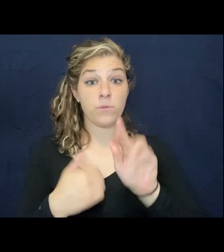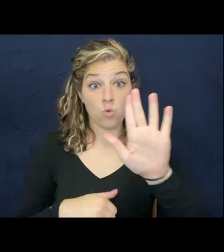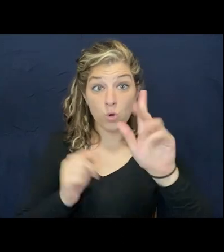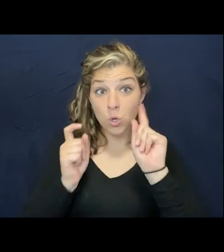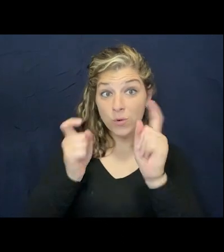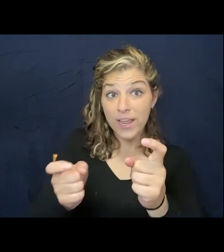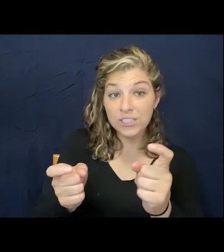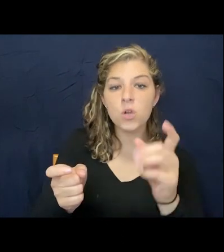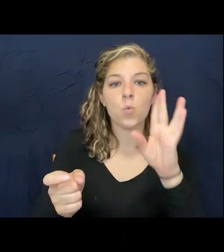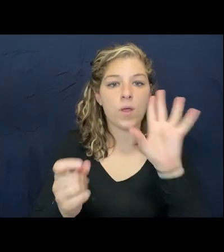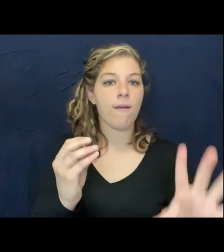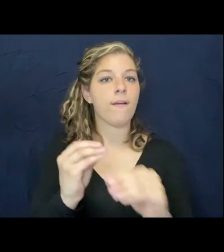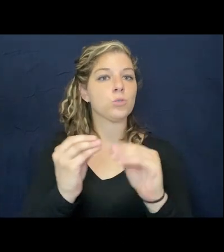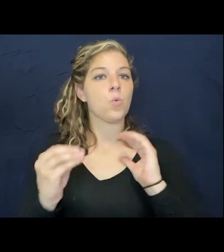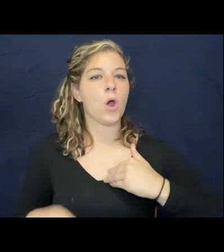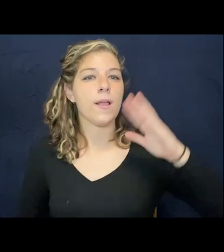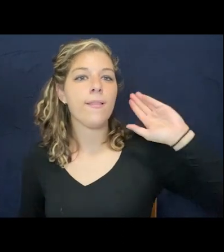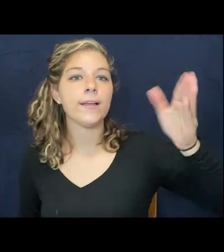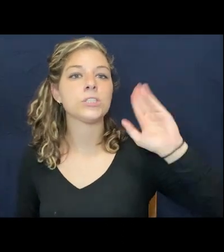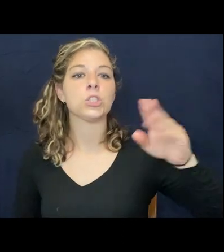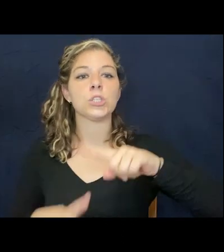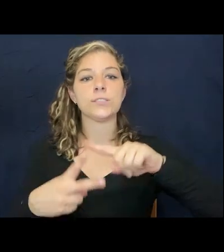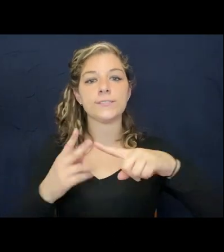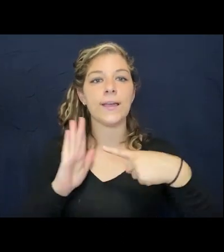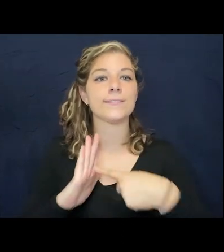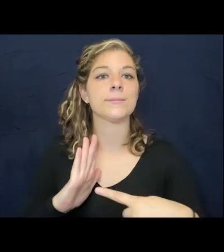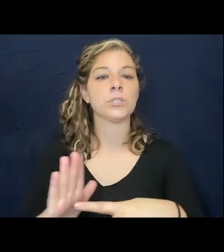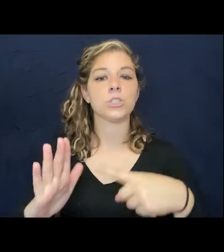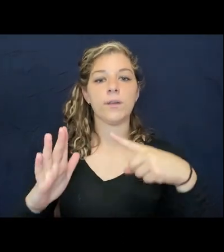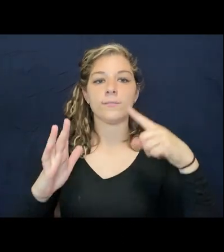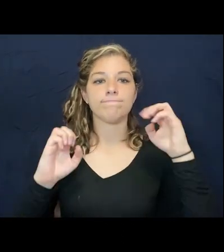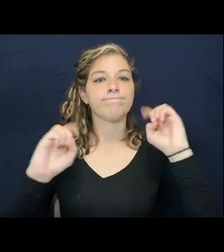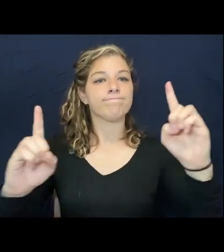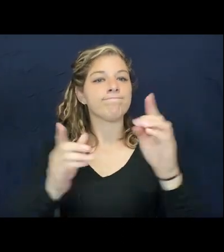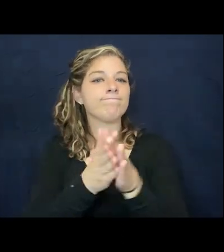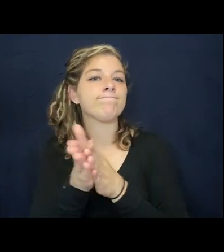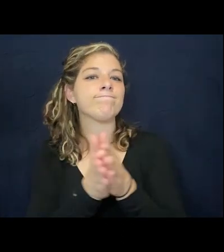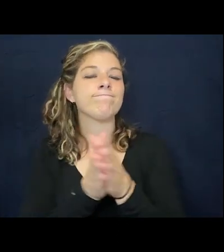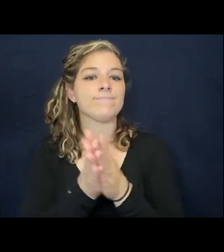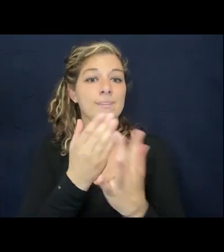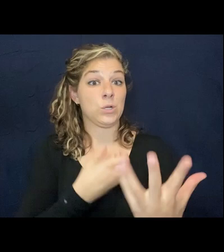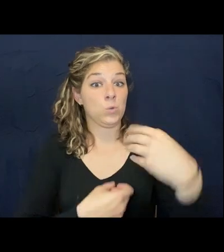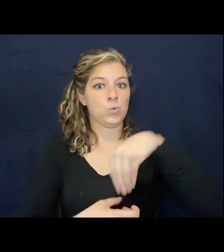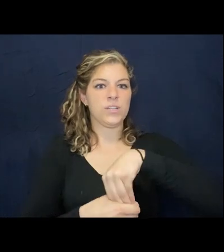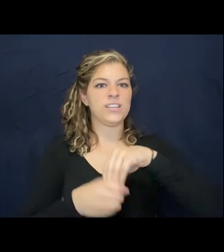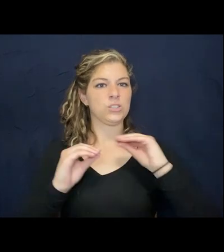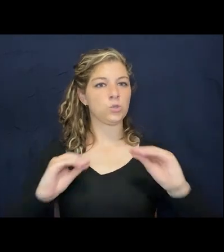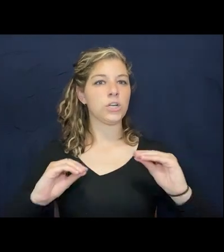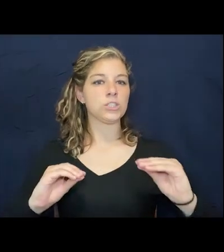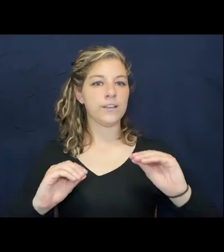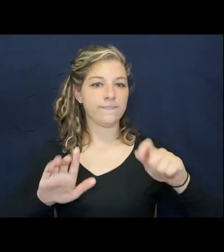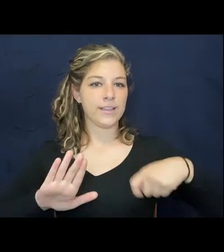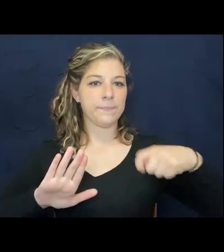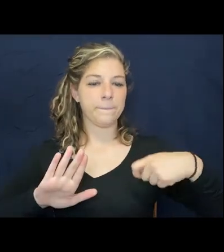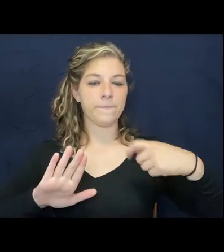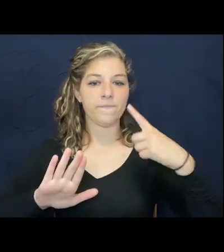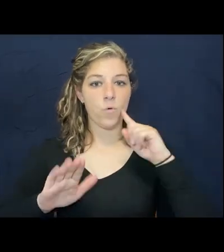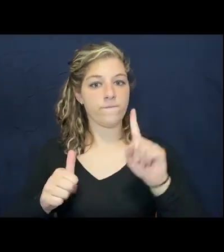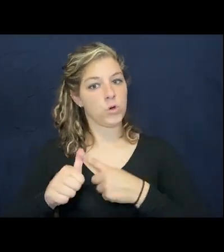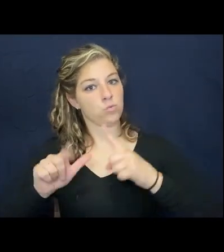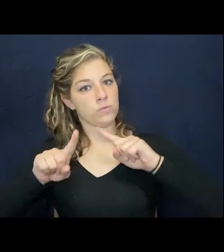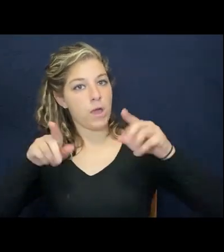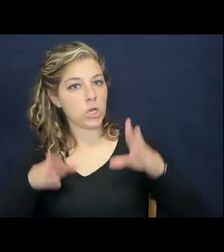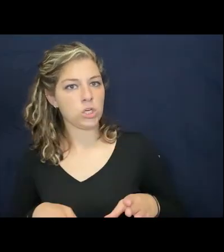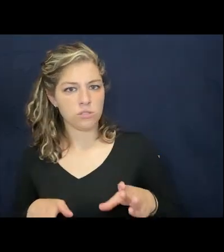With your donations, we will add to our lectures, exhibitions, and educational initiatives, including an instructional film for